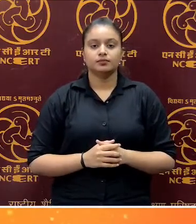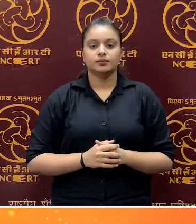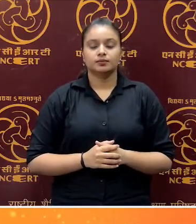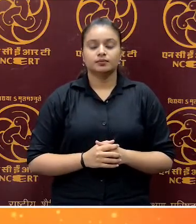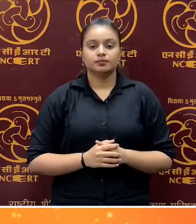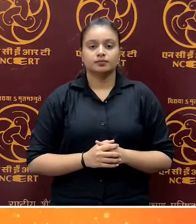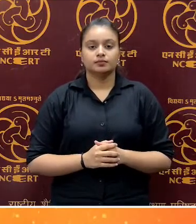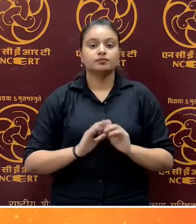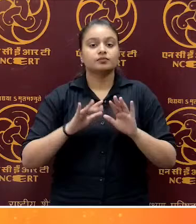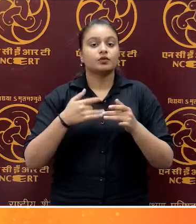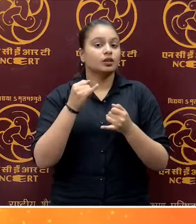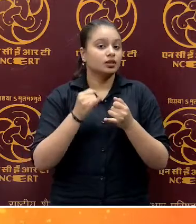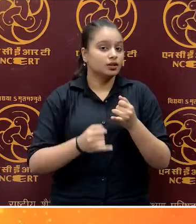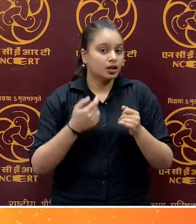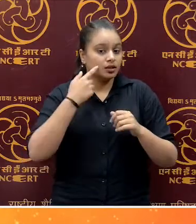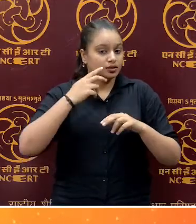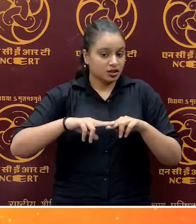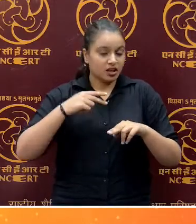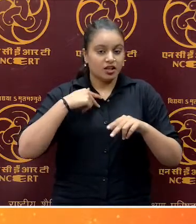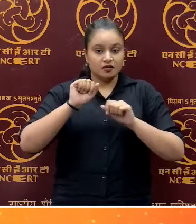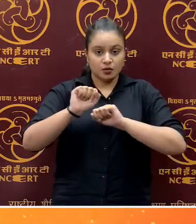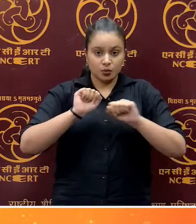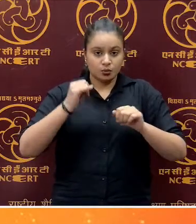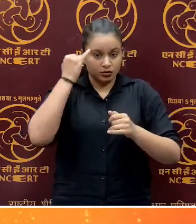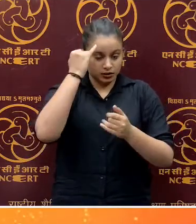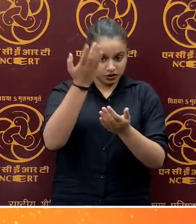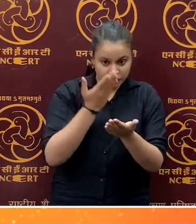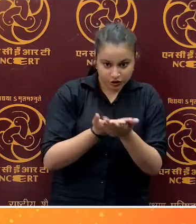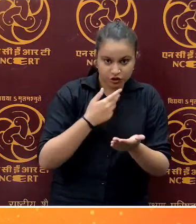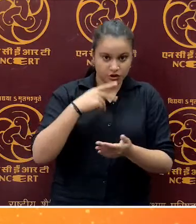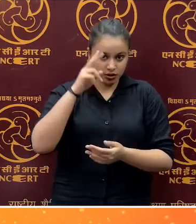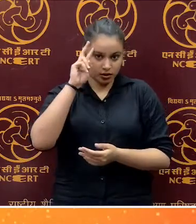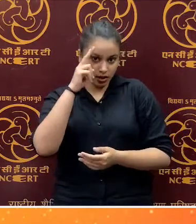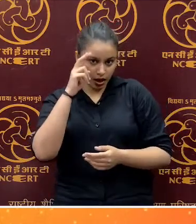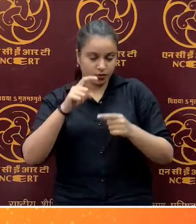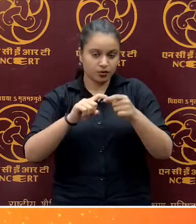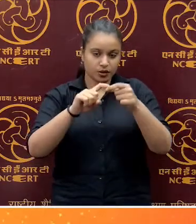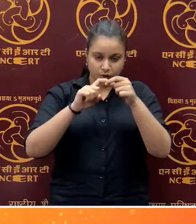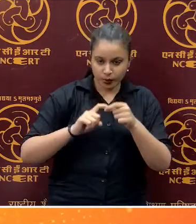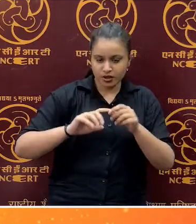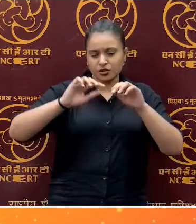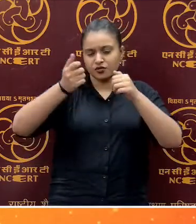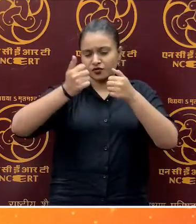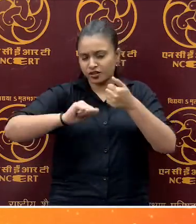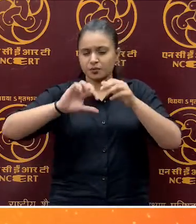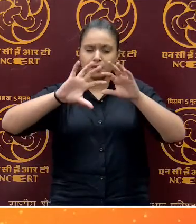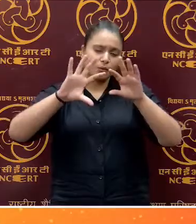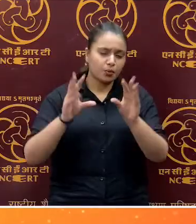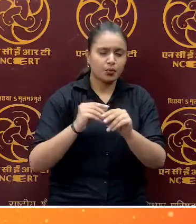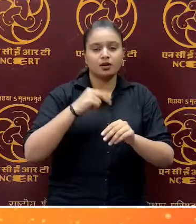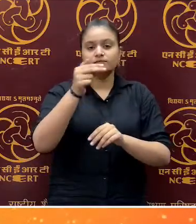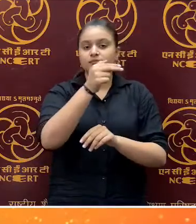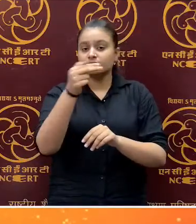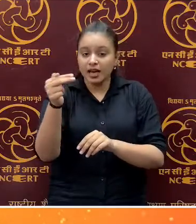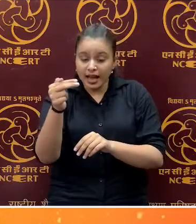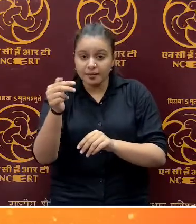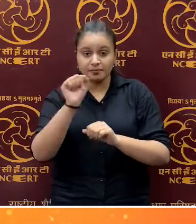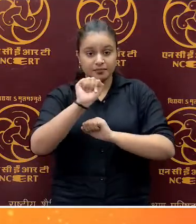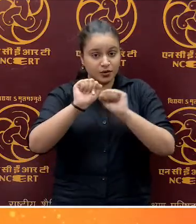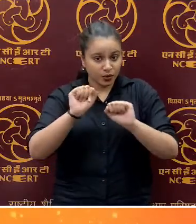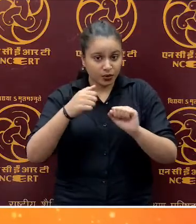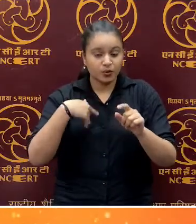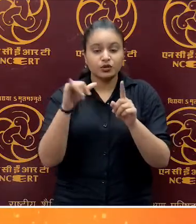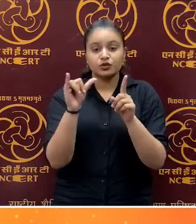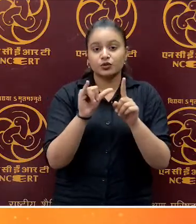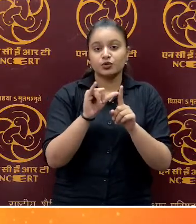dth.class2@ciet.nic.in. And lastly, send us your suggestions, questions, feedback and your names on our YouTube handle